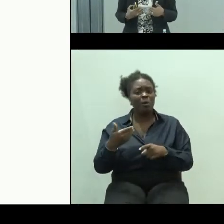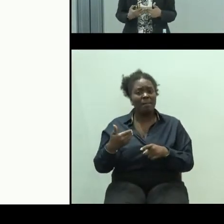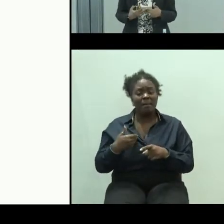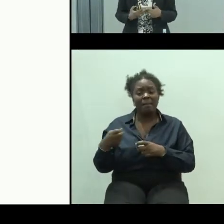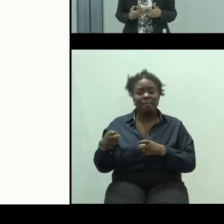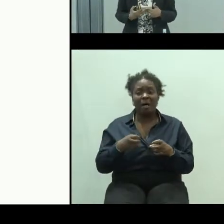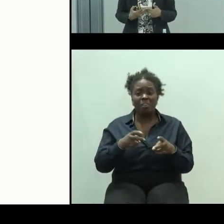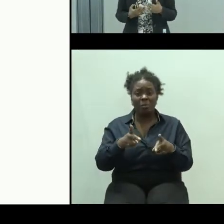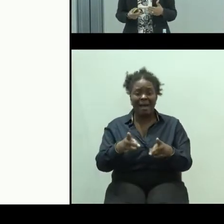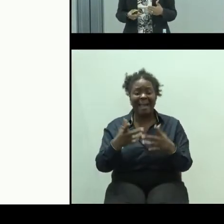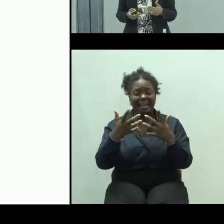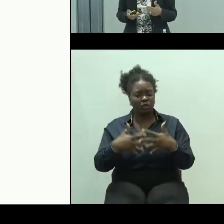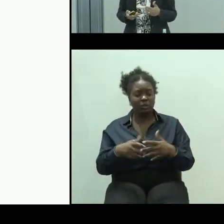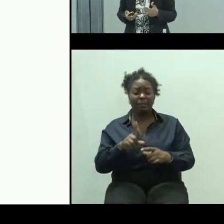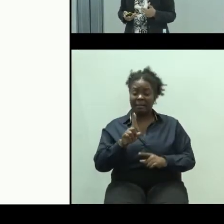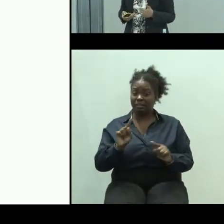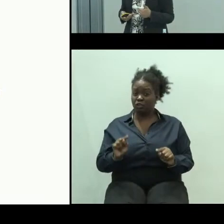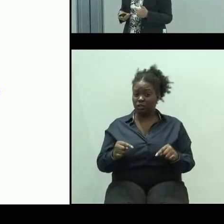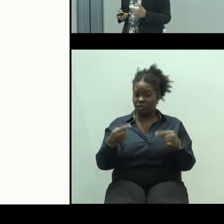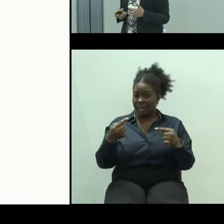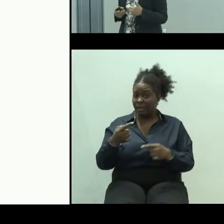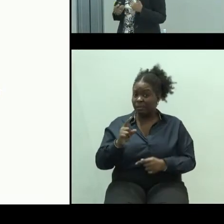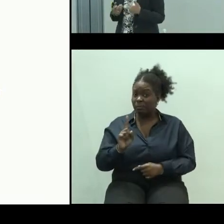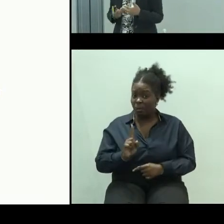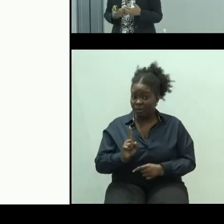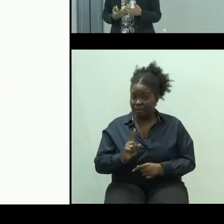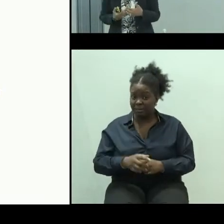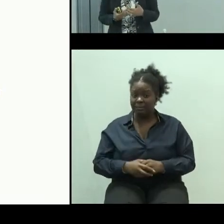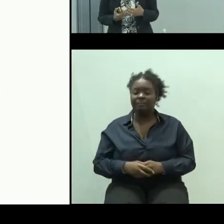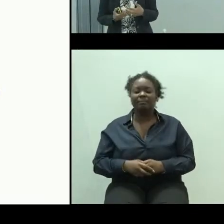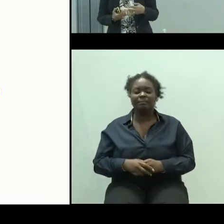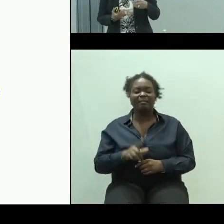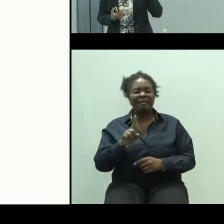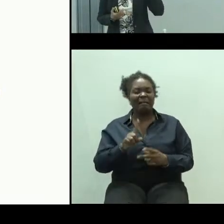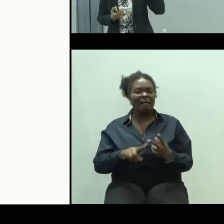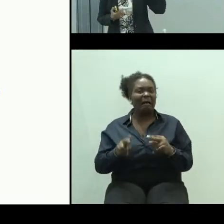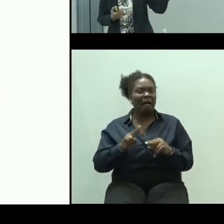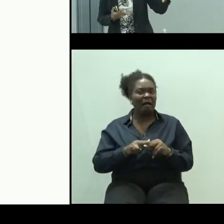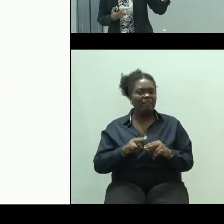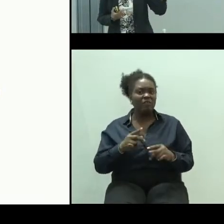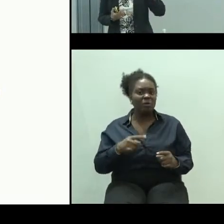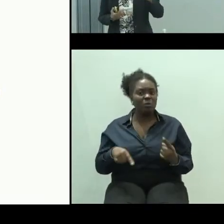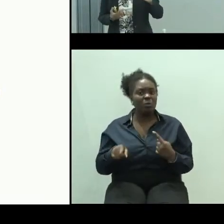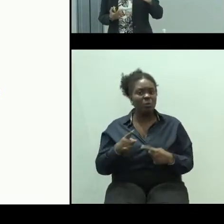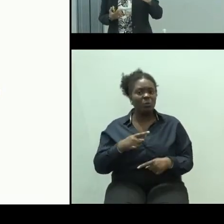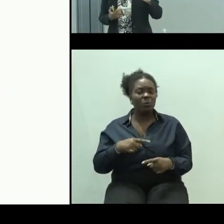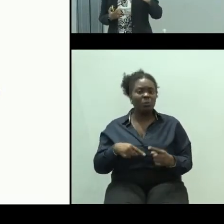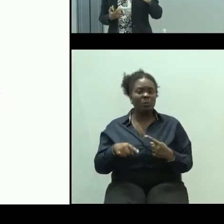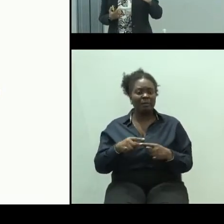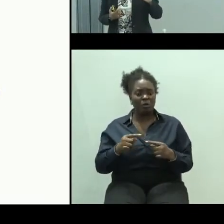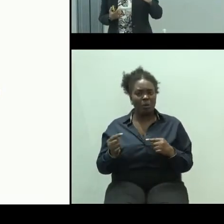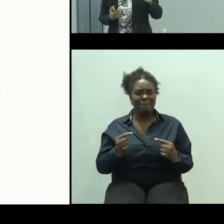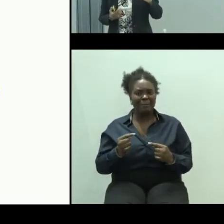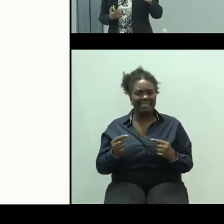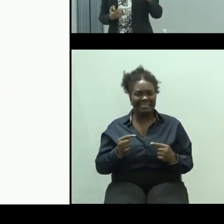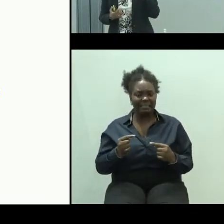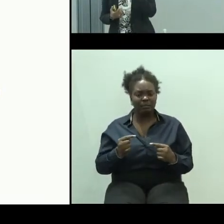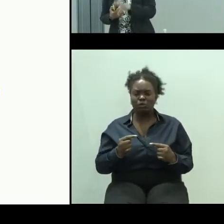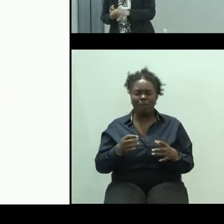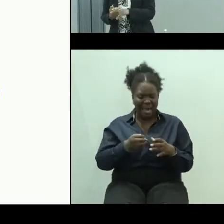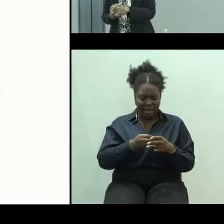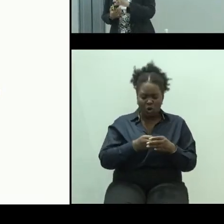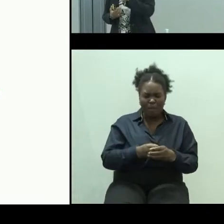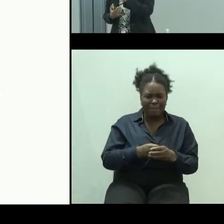of the challenges that we've asked is what happens when what you're competing against is not some other compound that's being made,